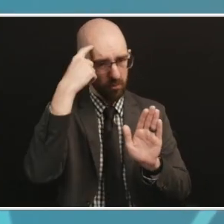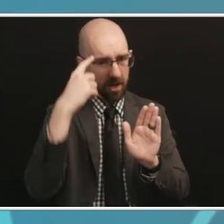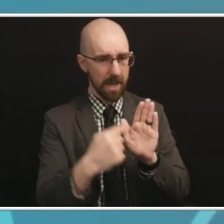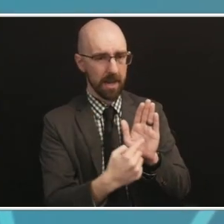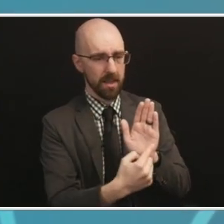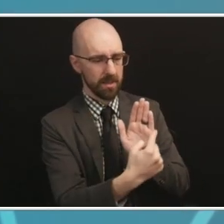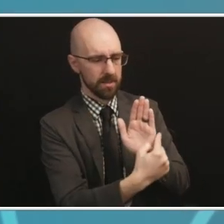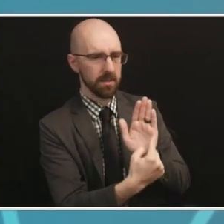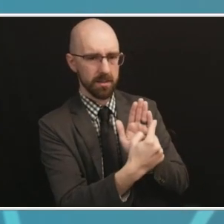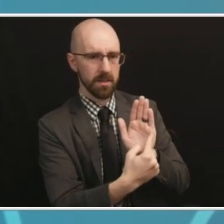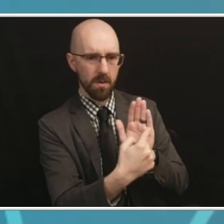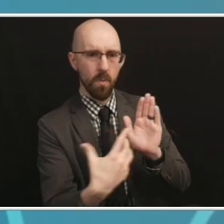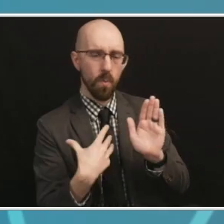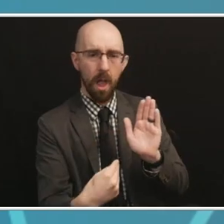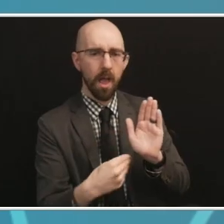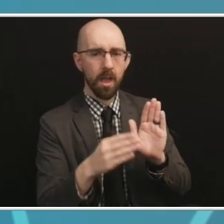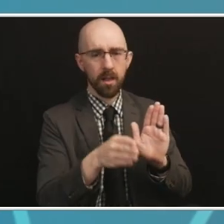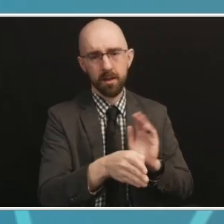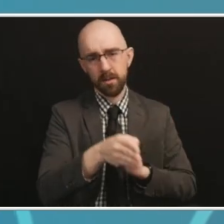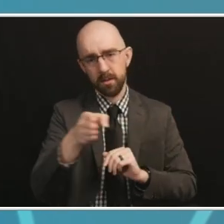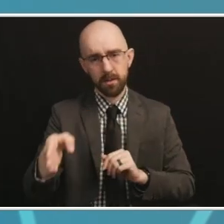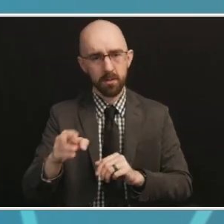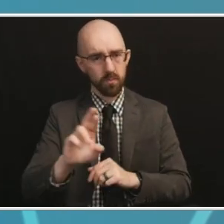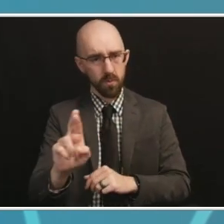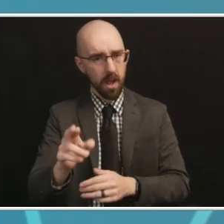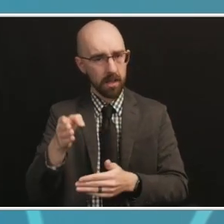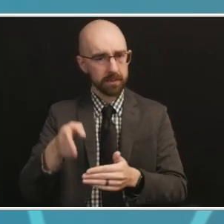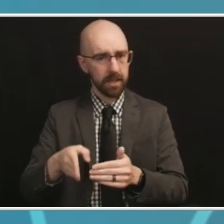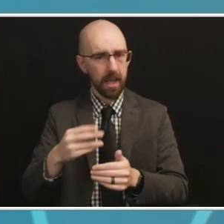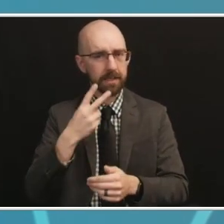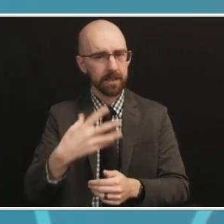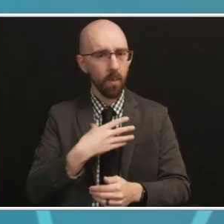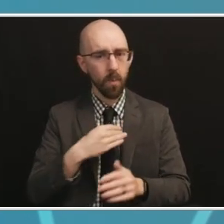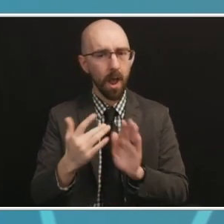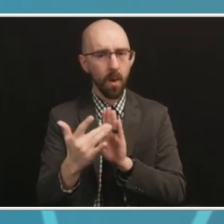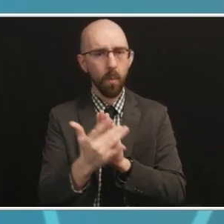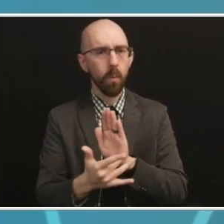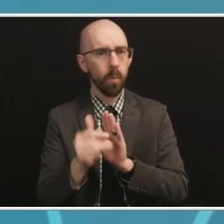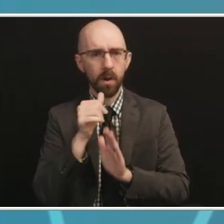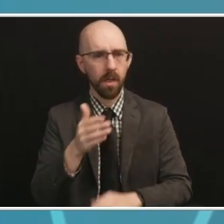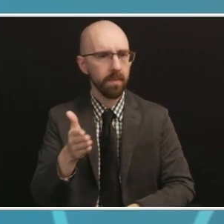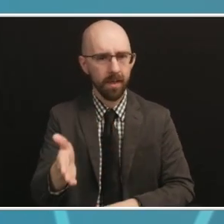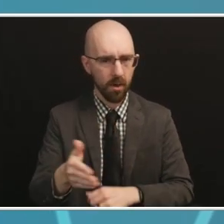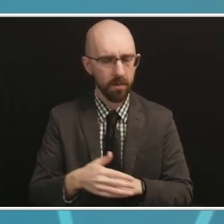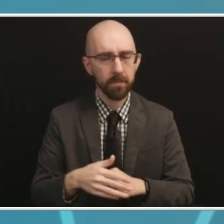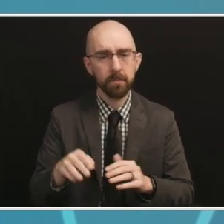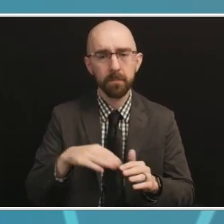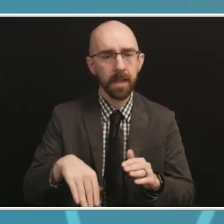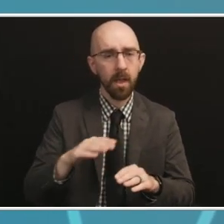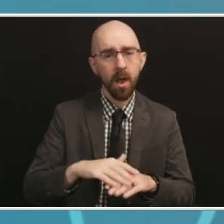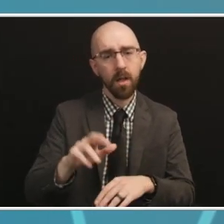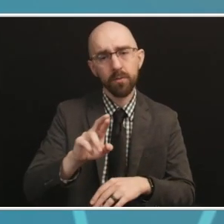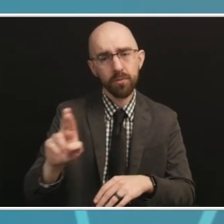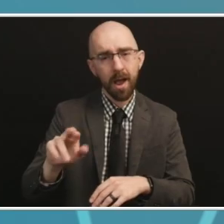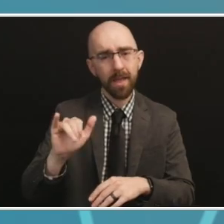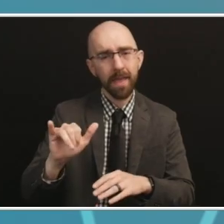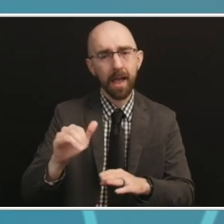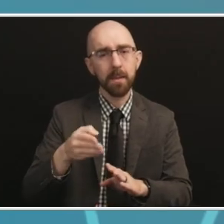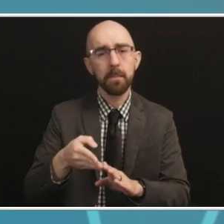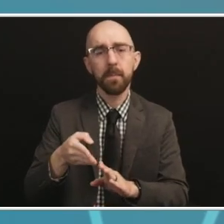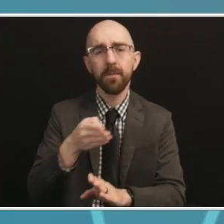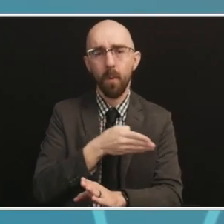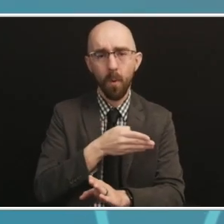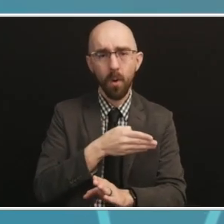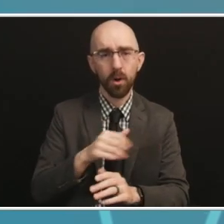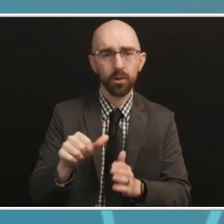if you compare it to the right side of the screen, you can see that that white area is not there. And so basically on the right side, that's before the surgery, and then